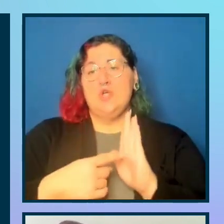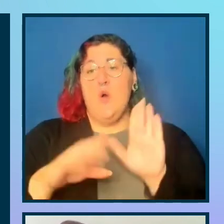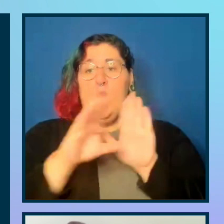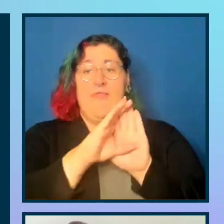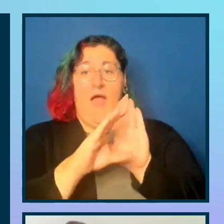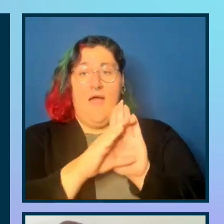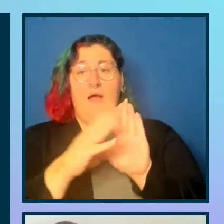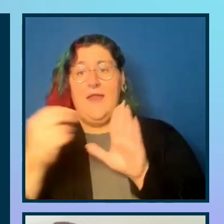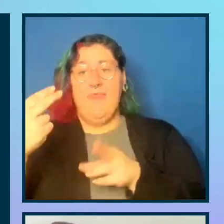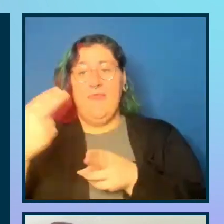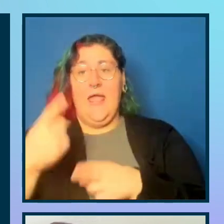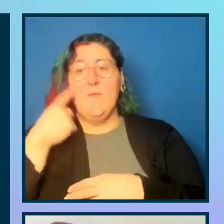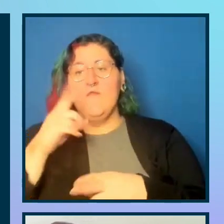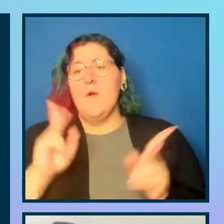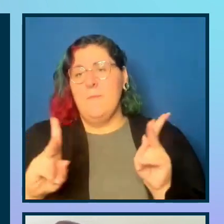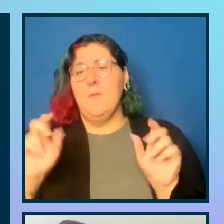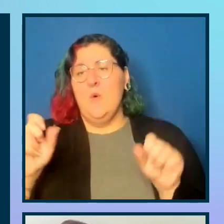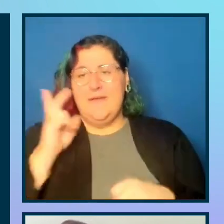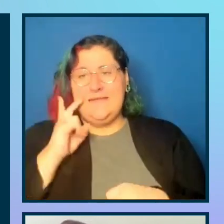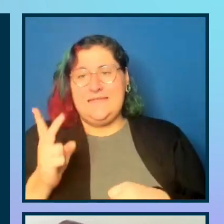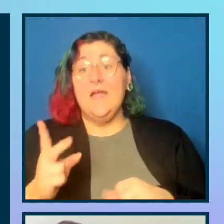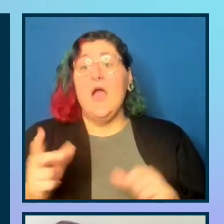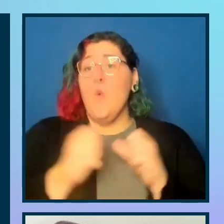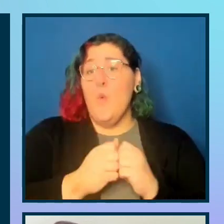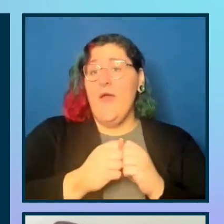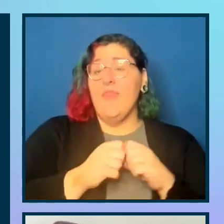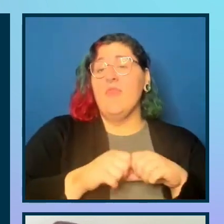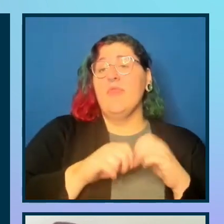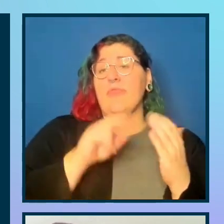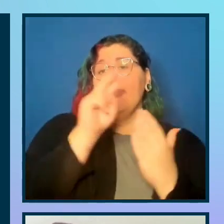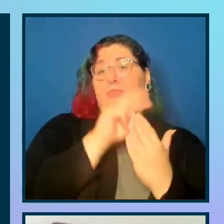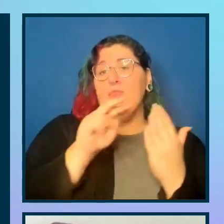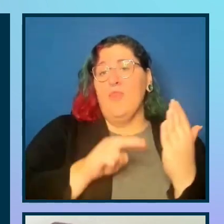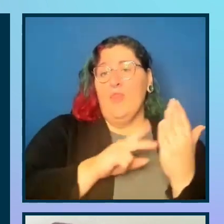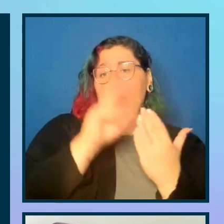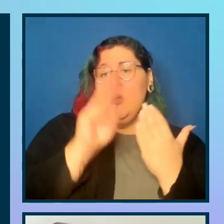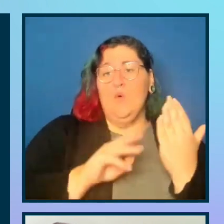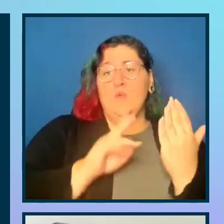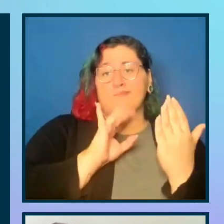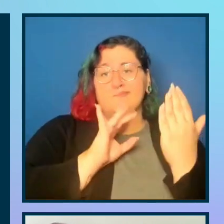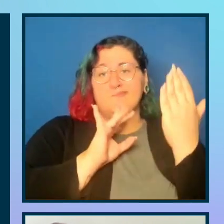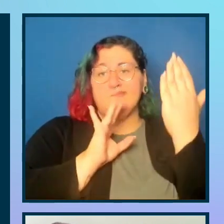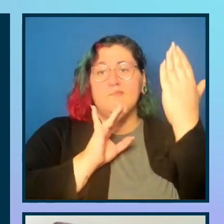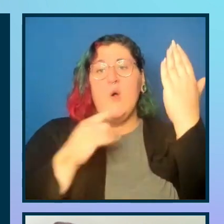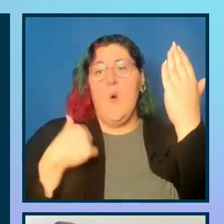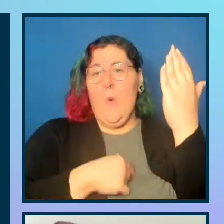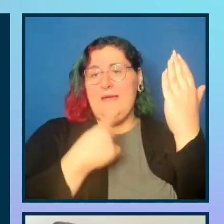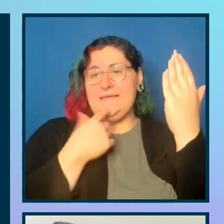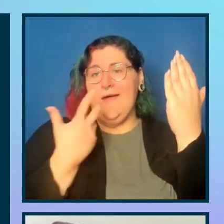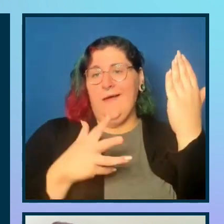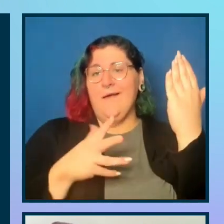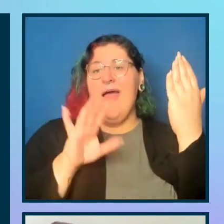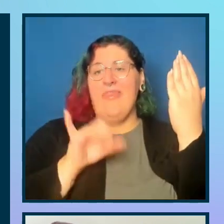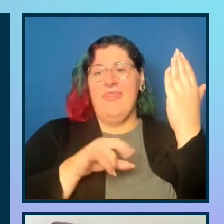And for the screen readers, we indicate that this particular branch is the preferred branch, or the currently selected branch. And we